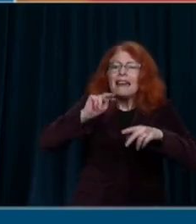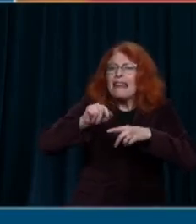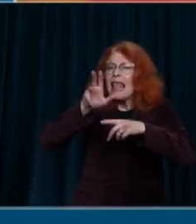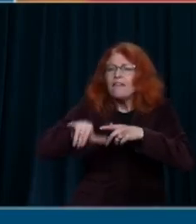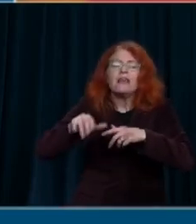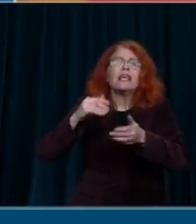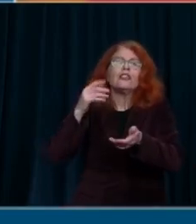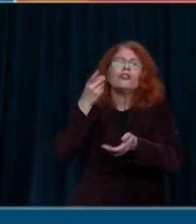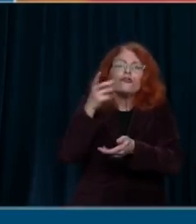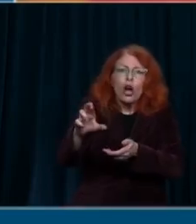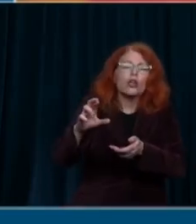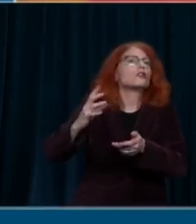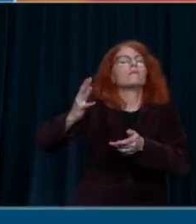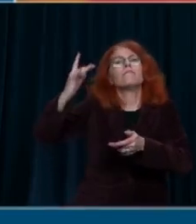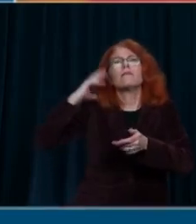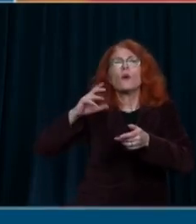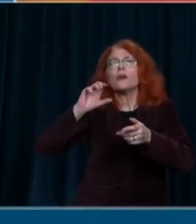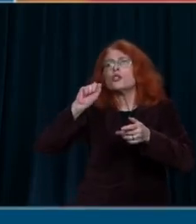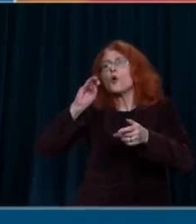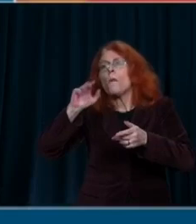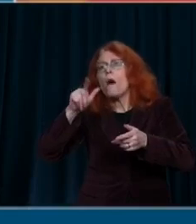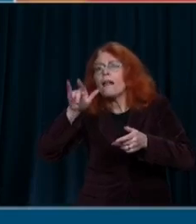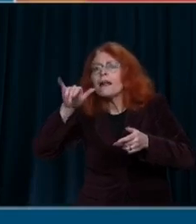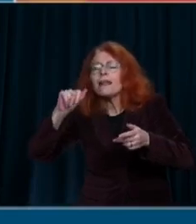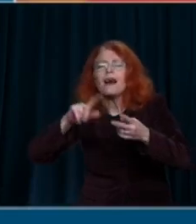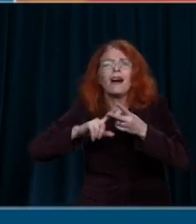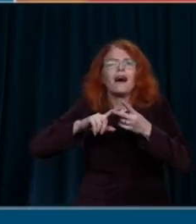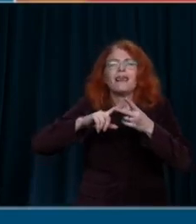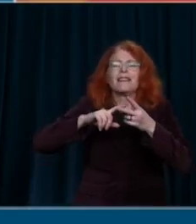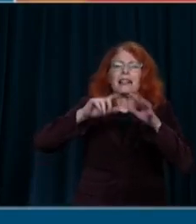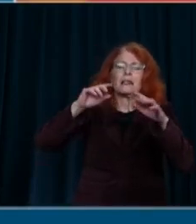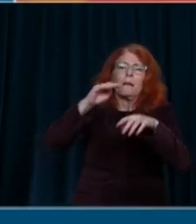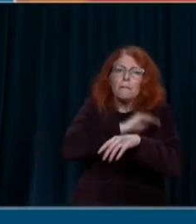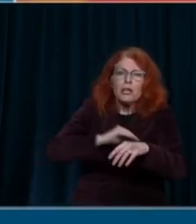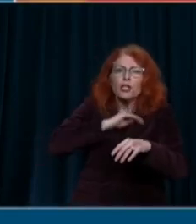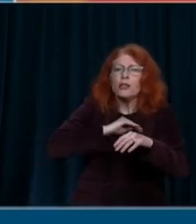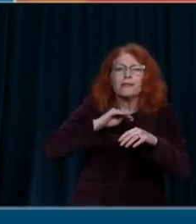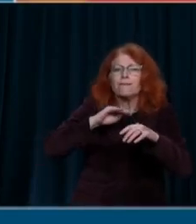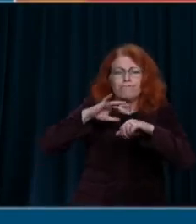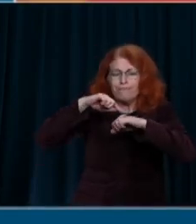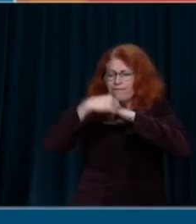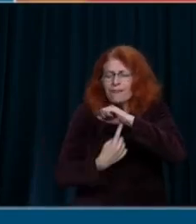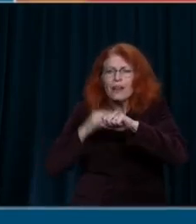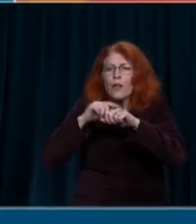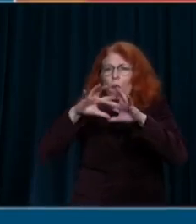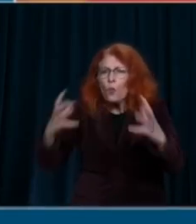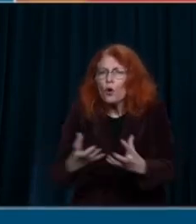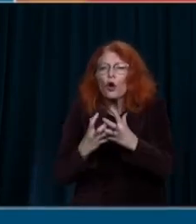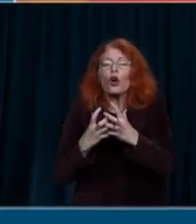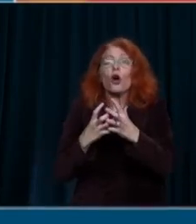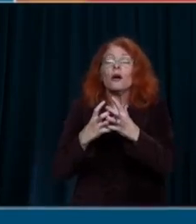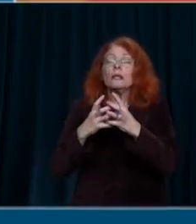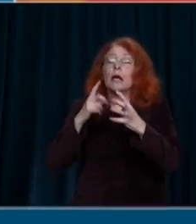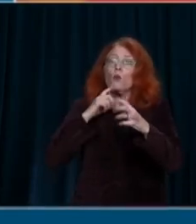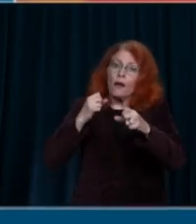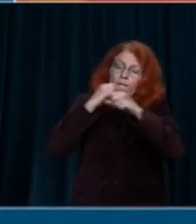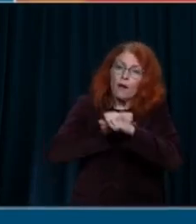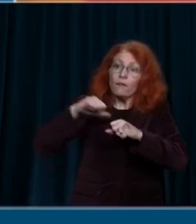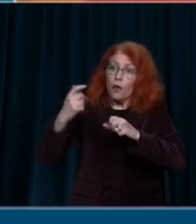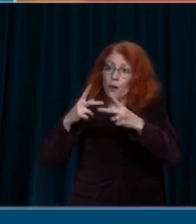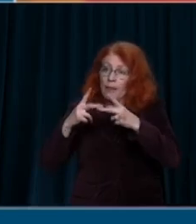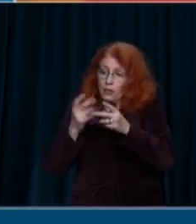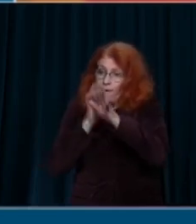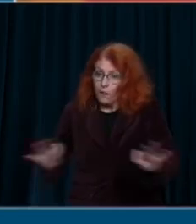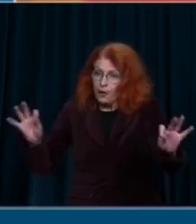years. I went to Somalia. We went in missions across the world. And while we fought to keep other places free,